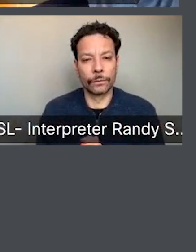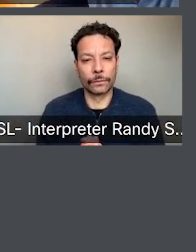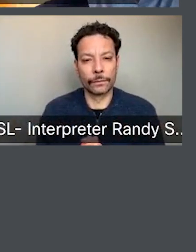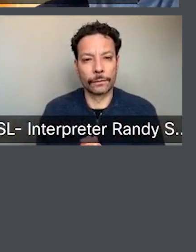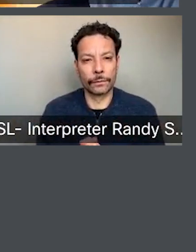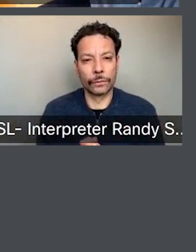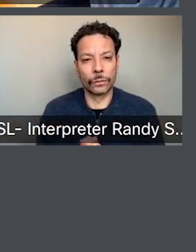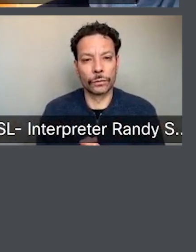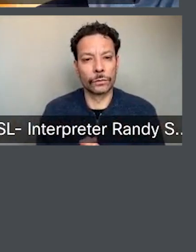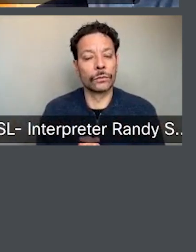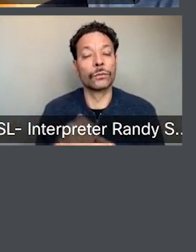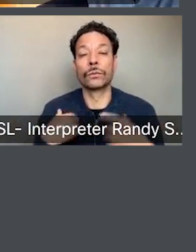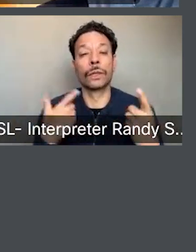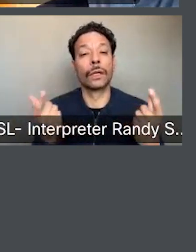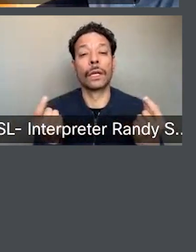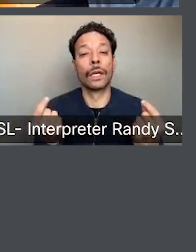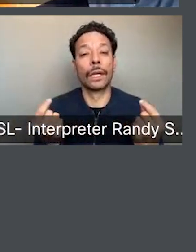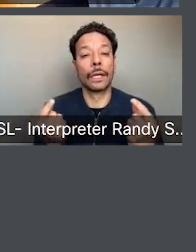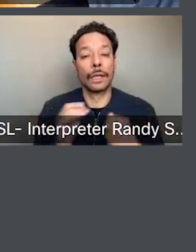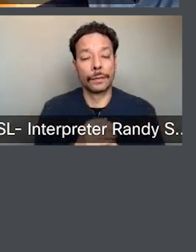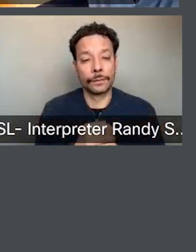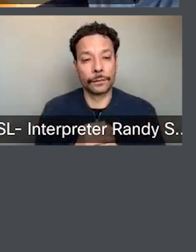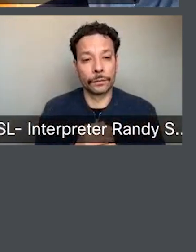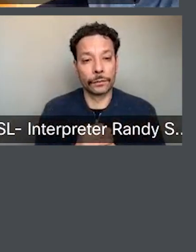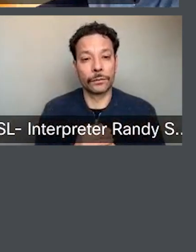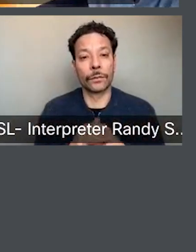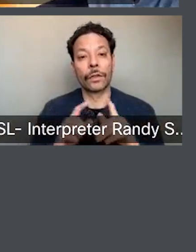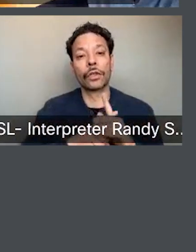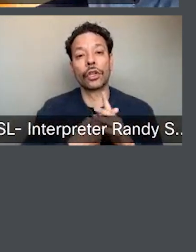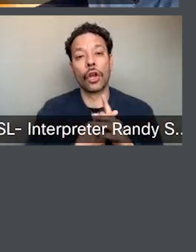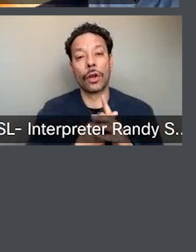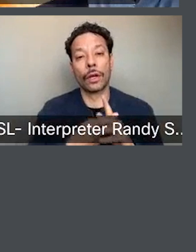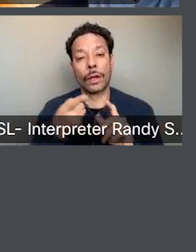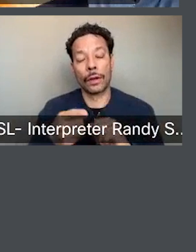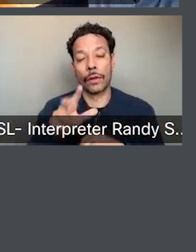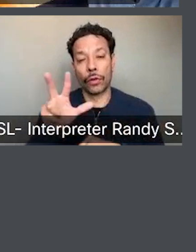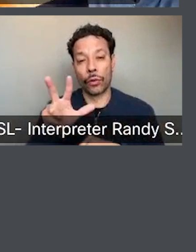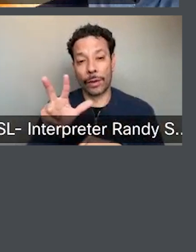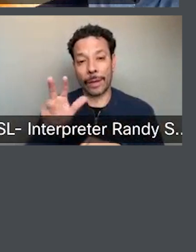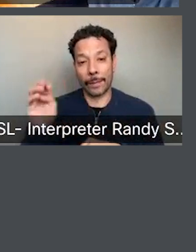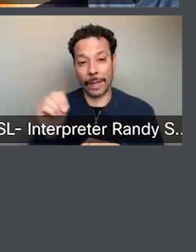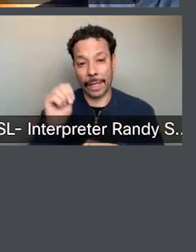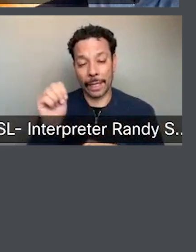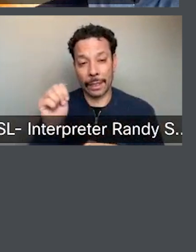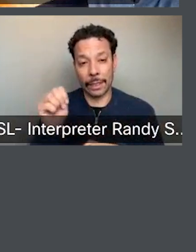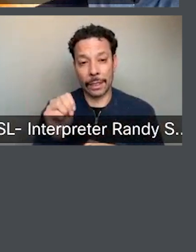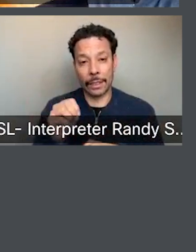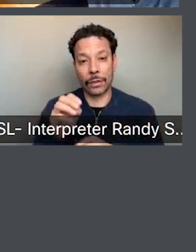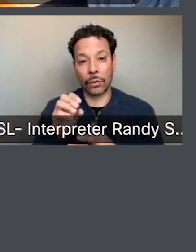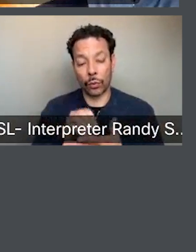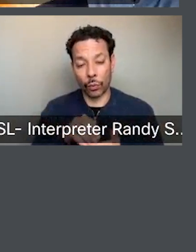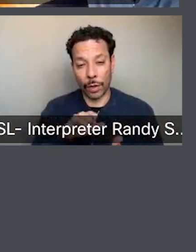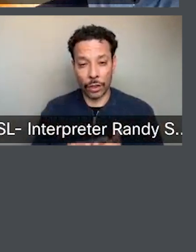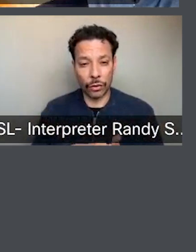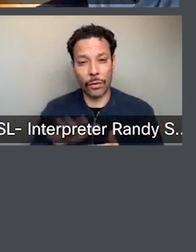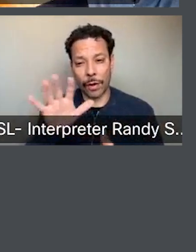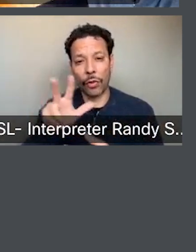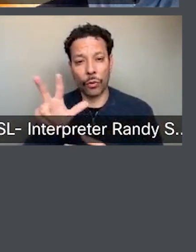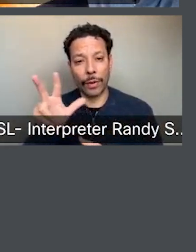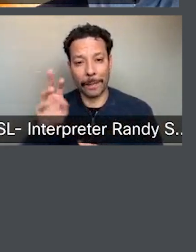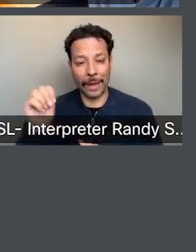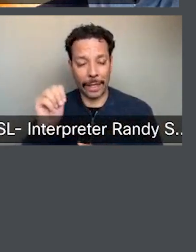So what we did is we started with 3 million records, around 3 million